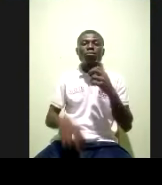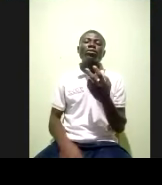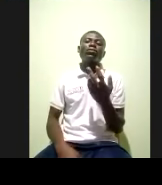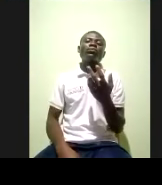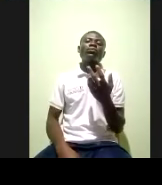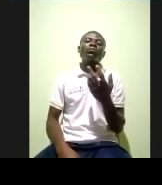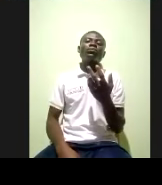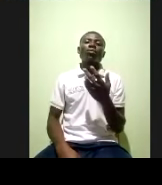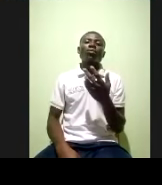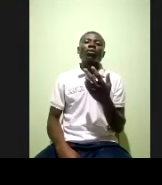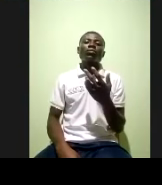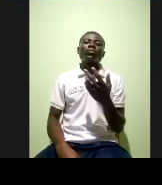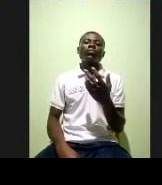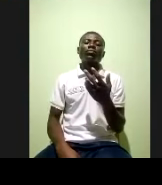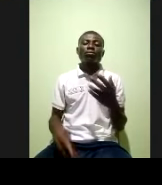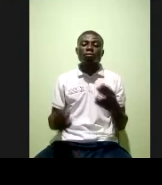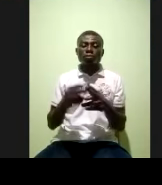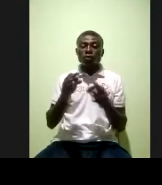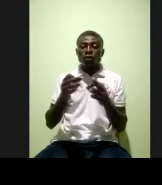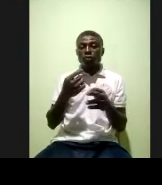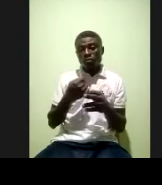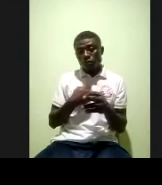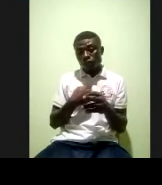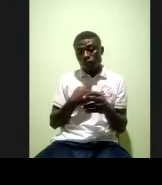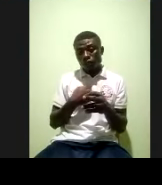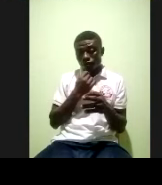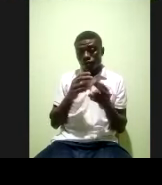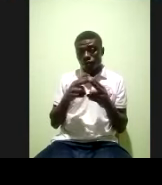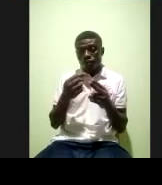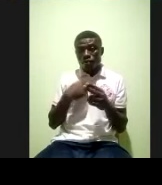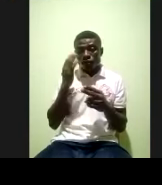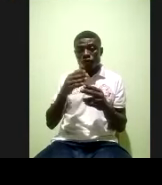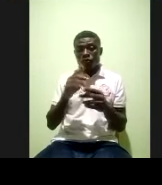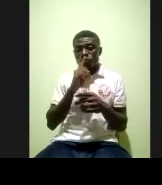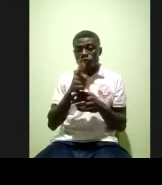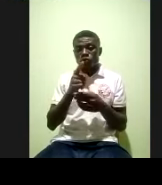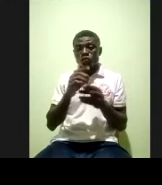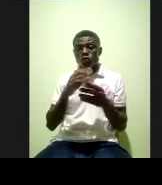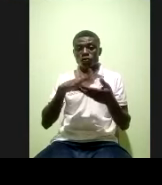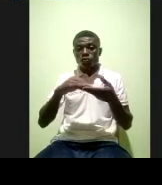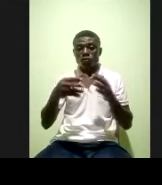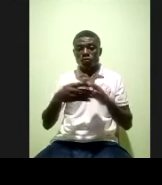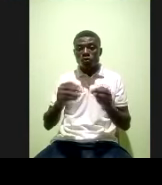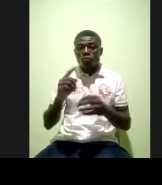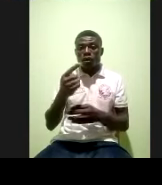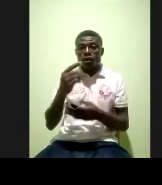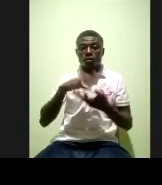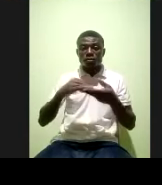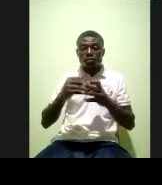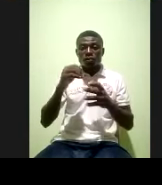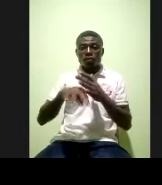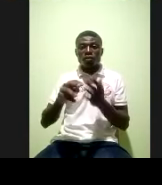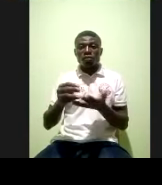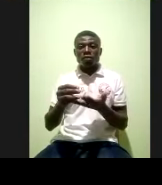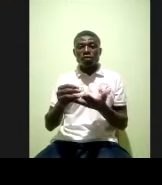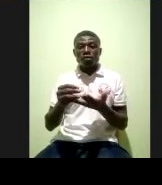So if I'm going to the real part, the actual story, once upon a time in the middle of a thick